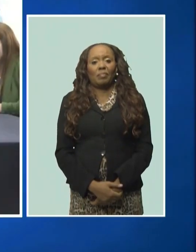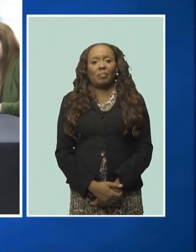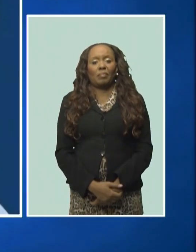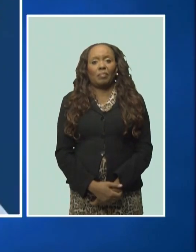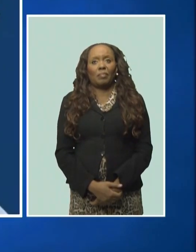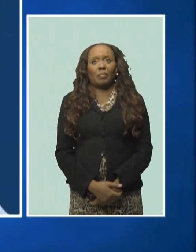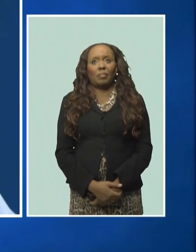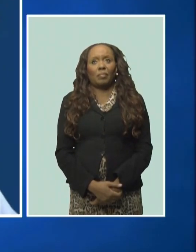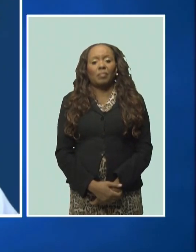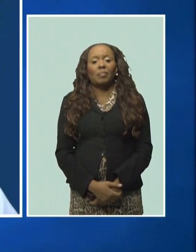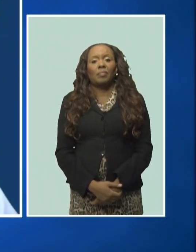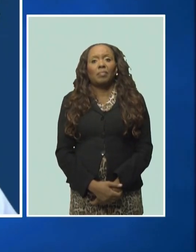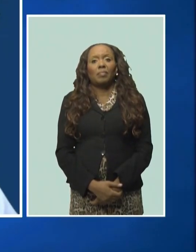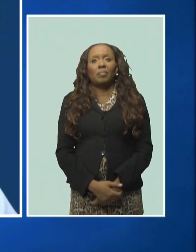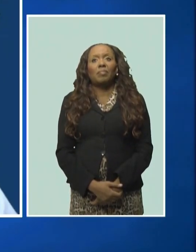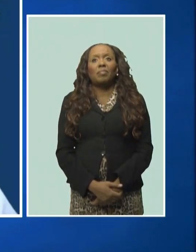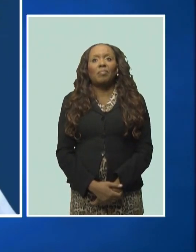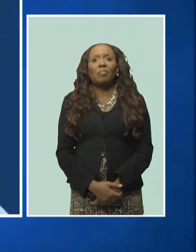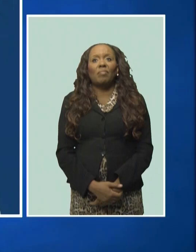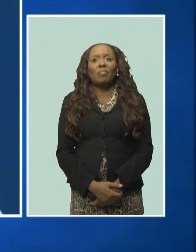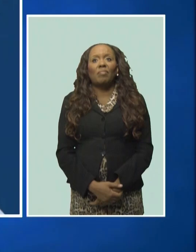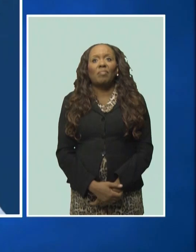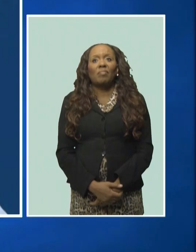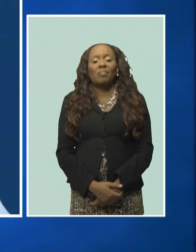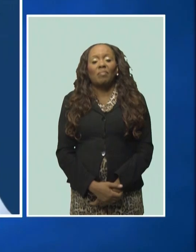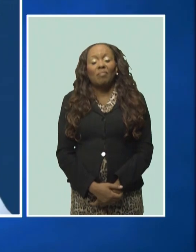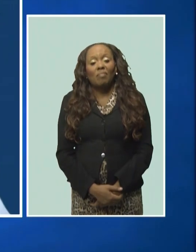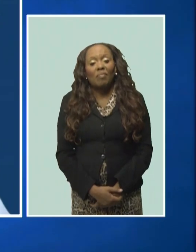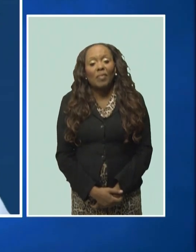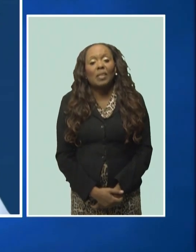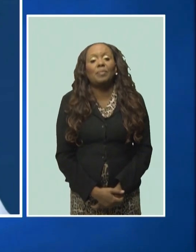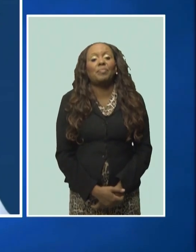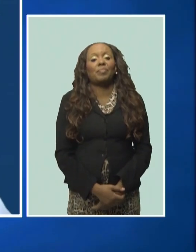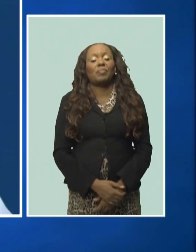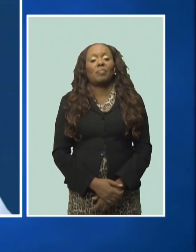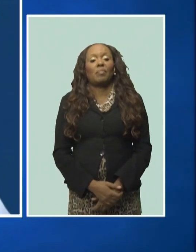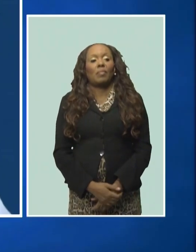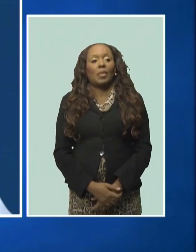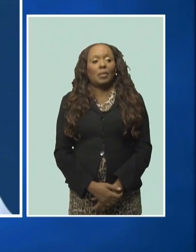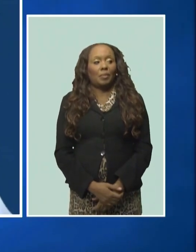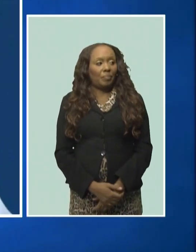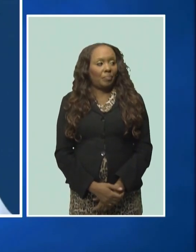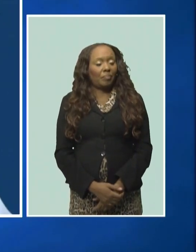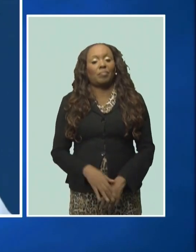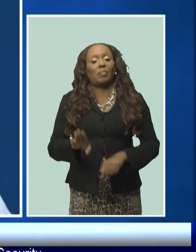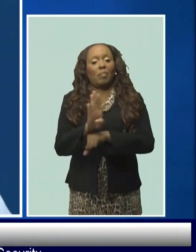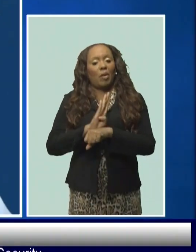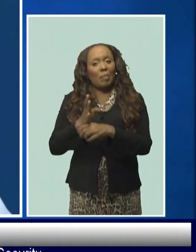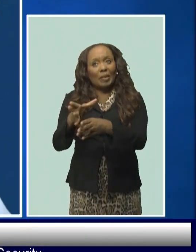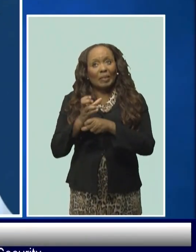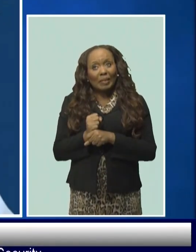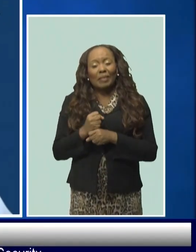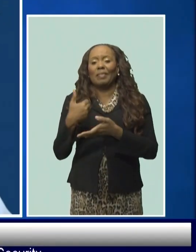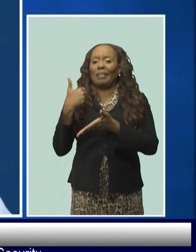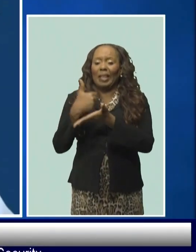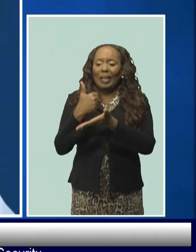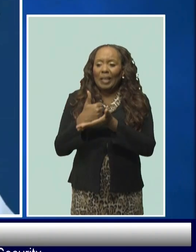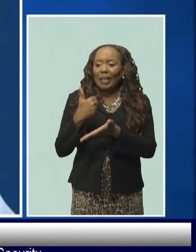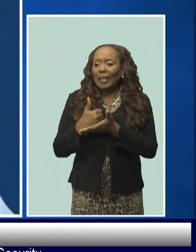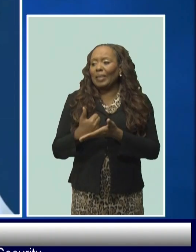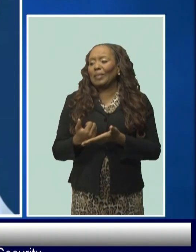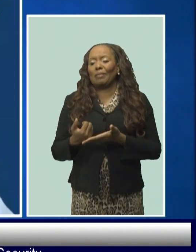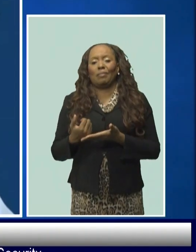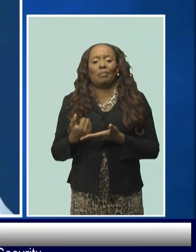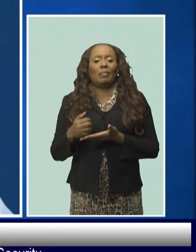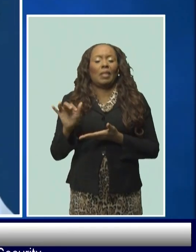I want to recognize the assistance that Barbados would have received in areas such as the